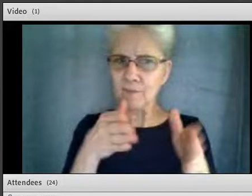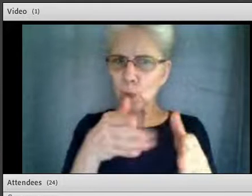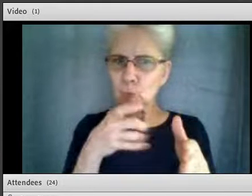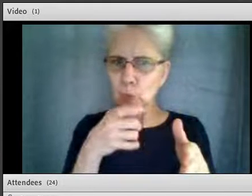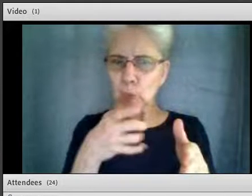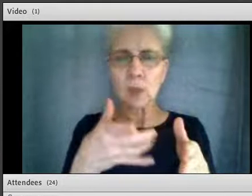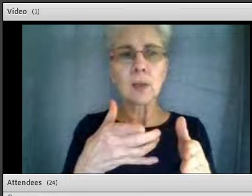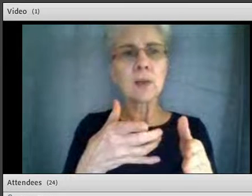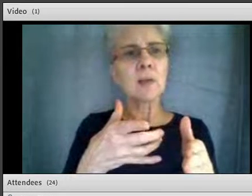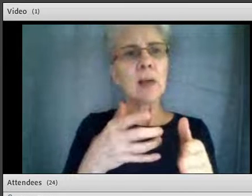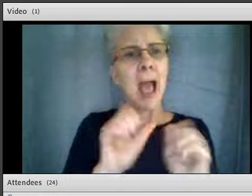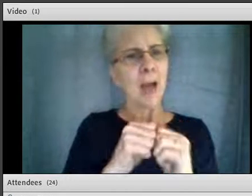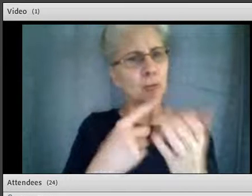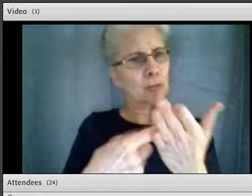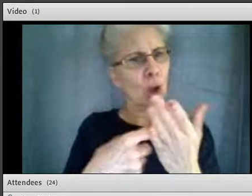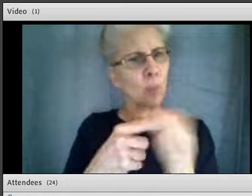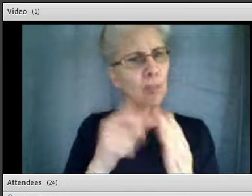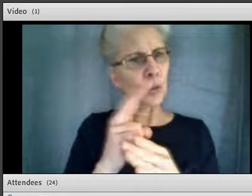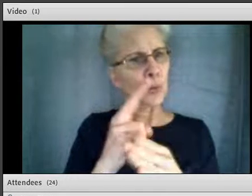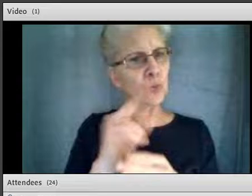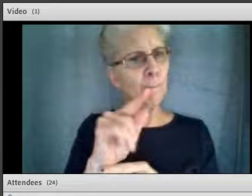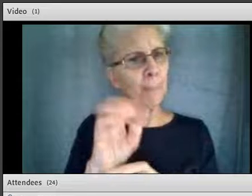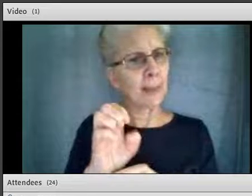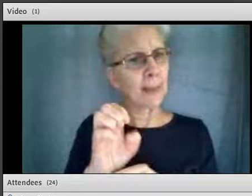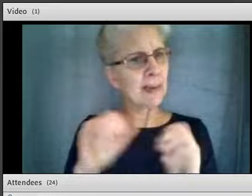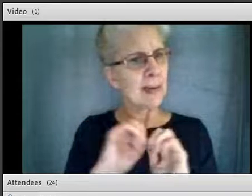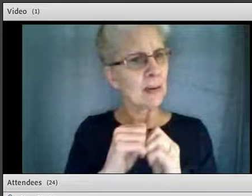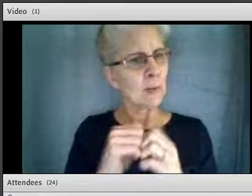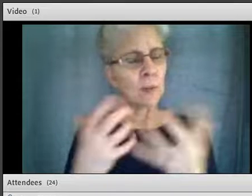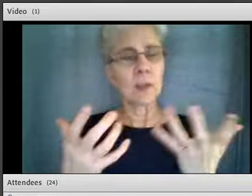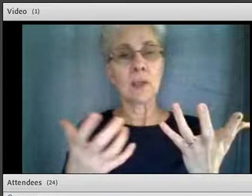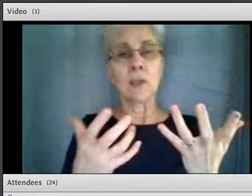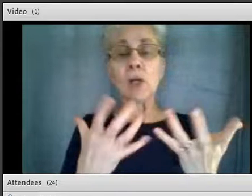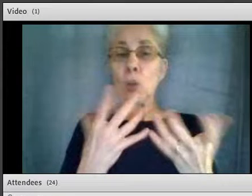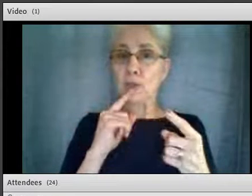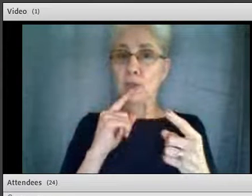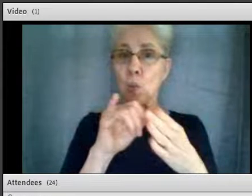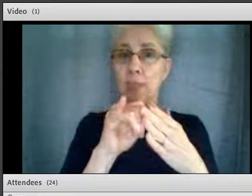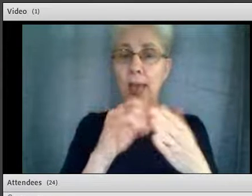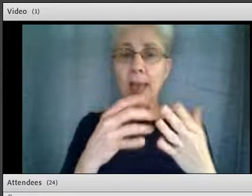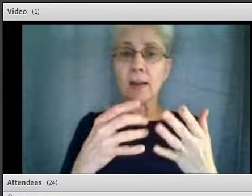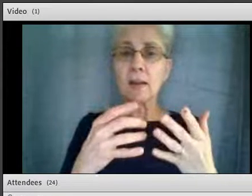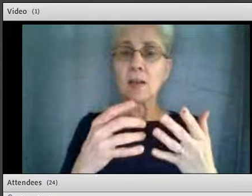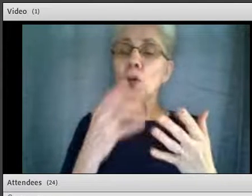base? You want to make sure that you have a sort of a good